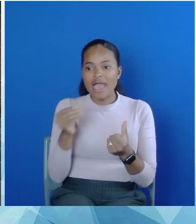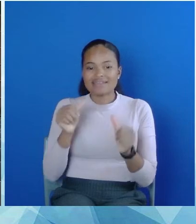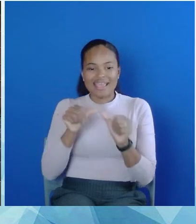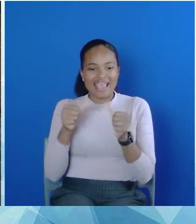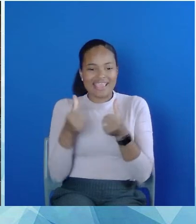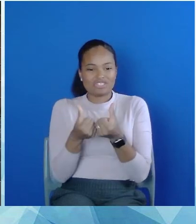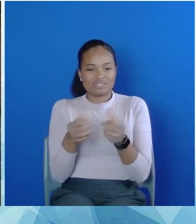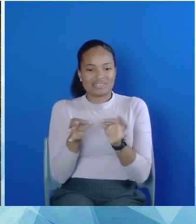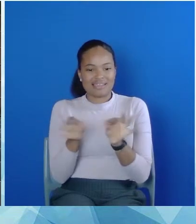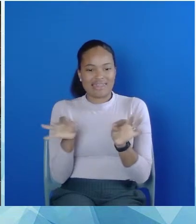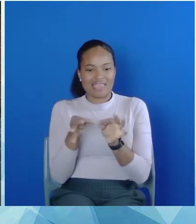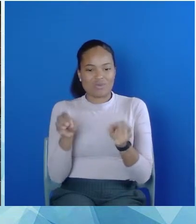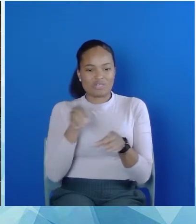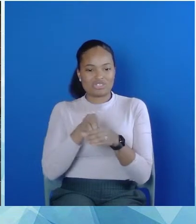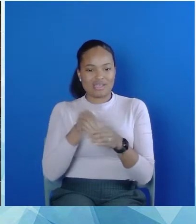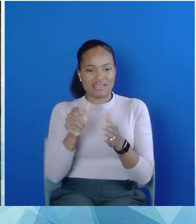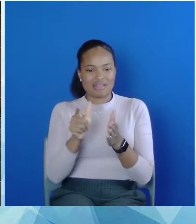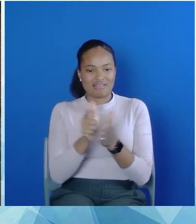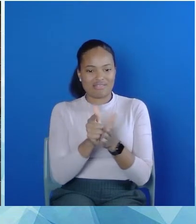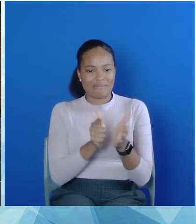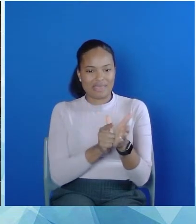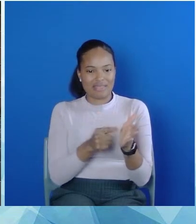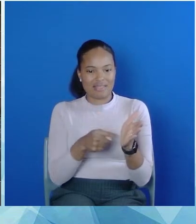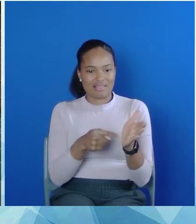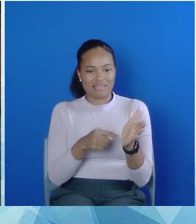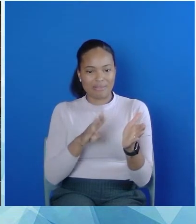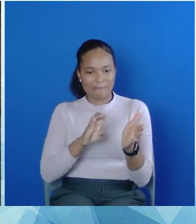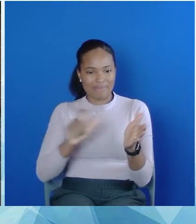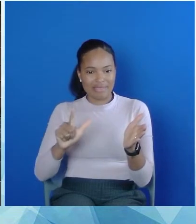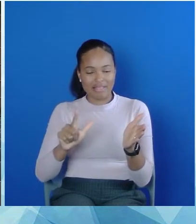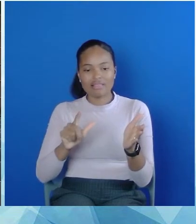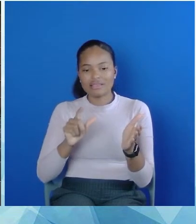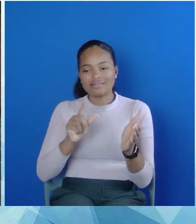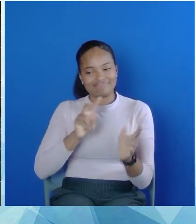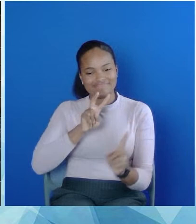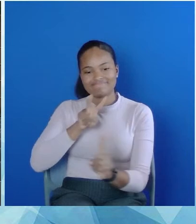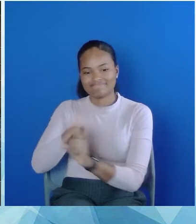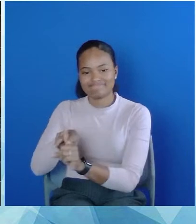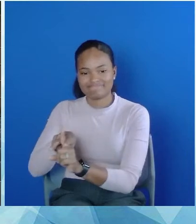in the bill, that it could be assigned over to the Government Committee.